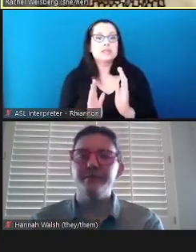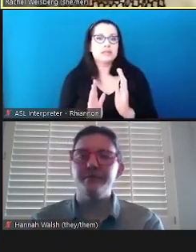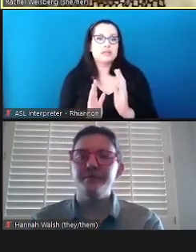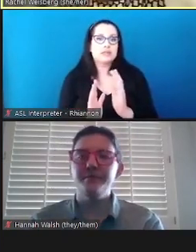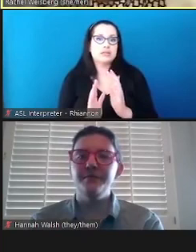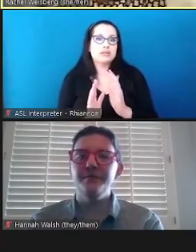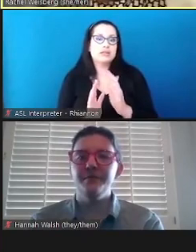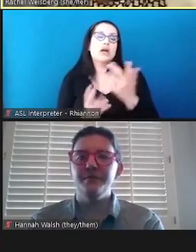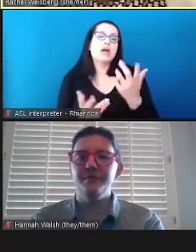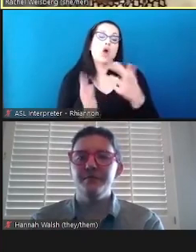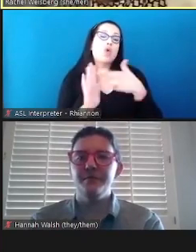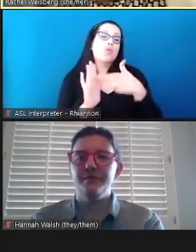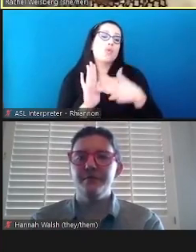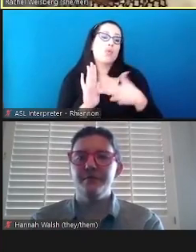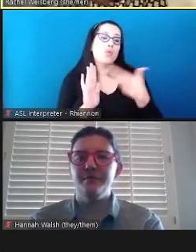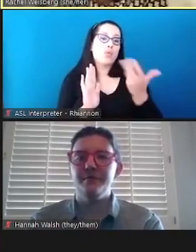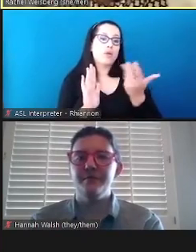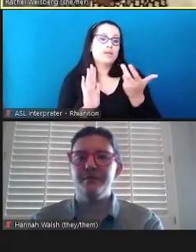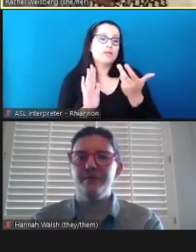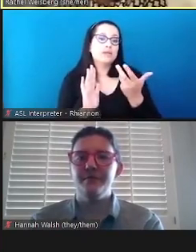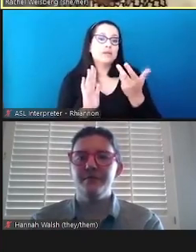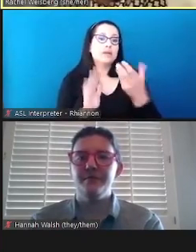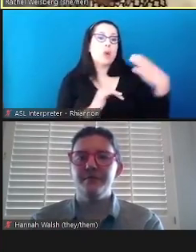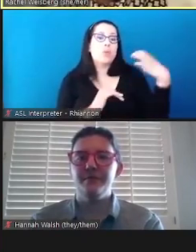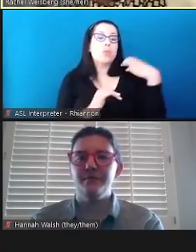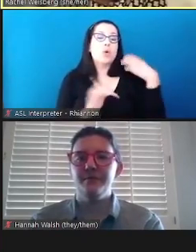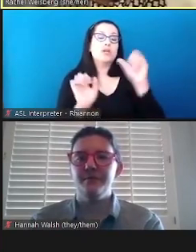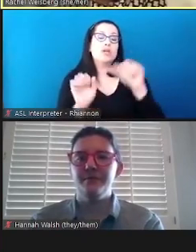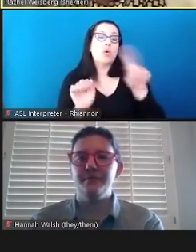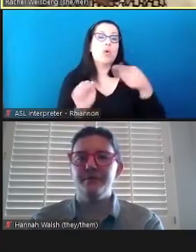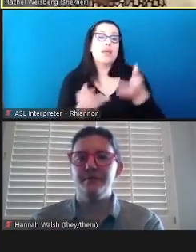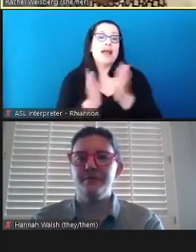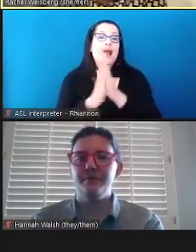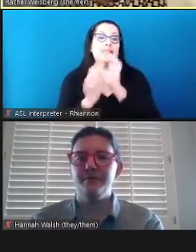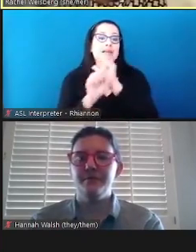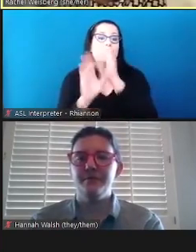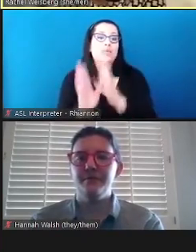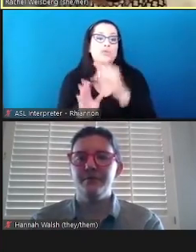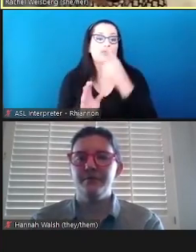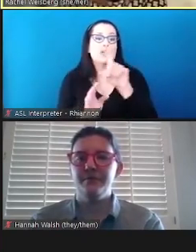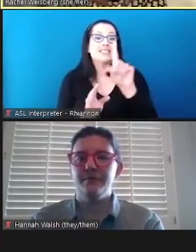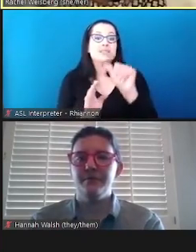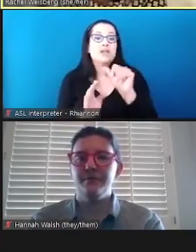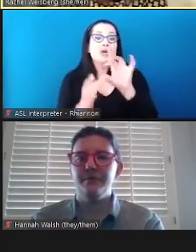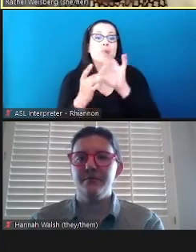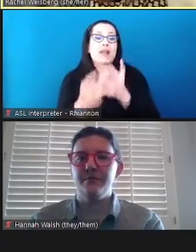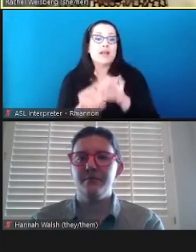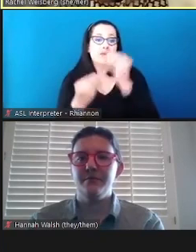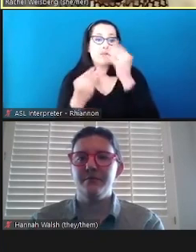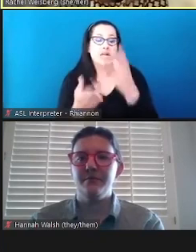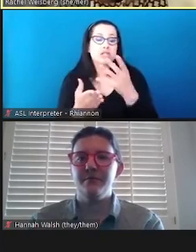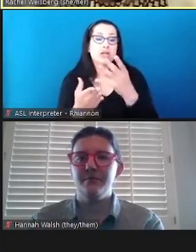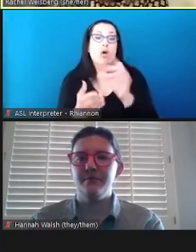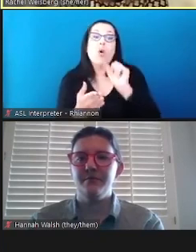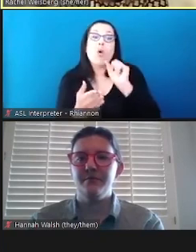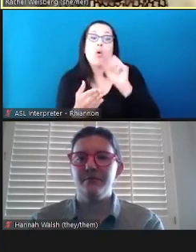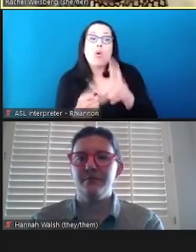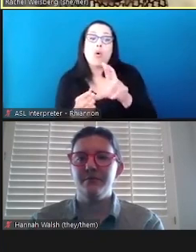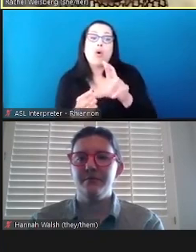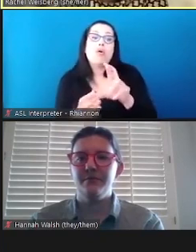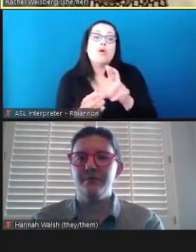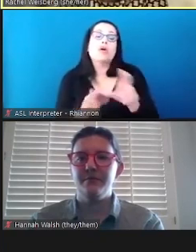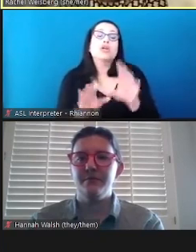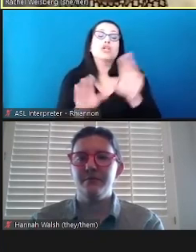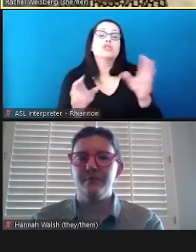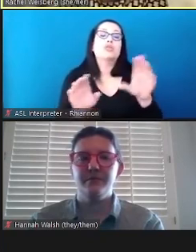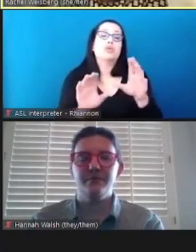the rule is that employers can only ask employees for disability related information or perform medical tests if they